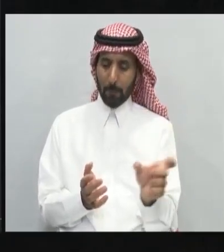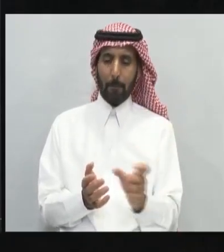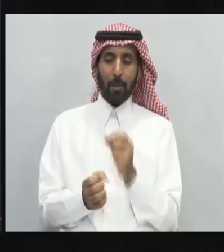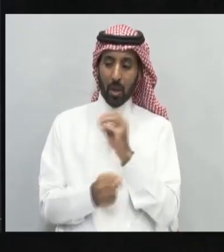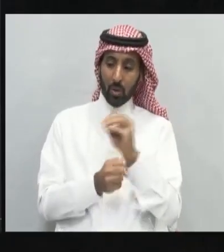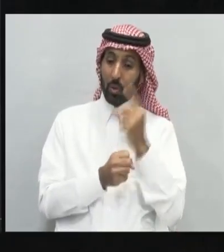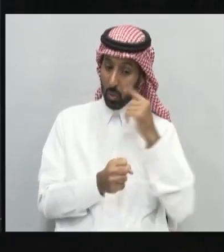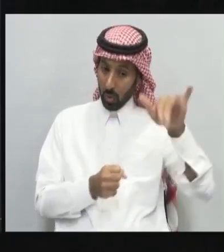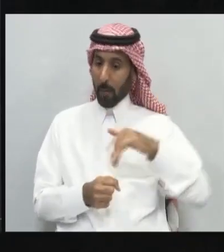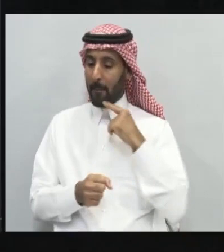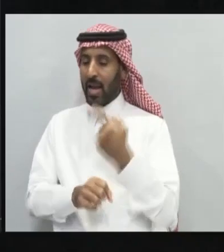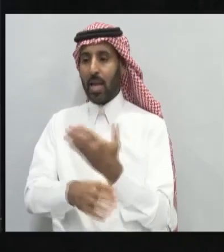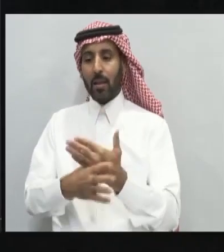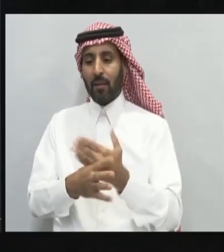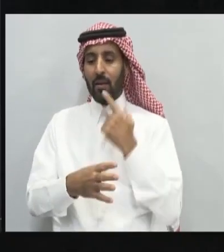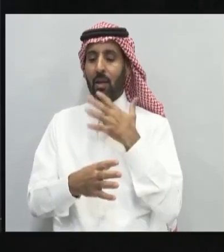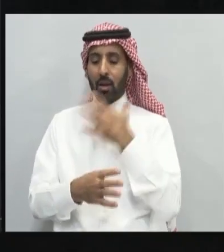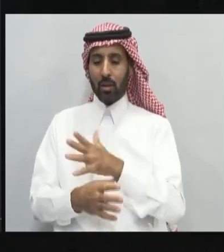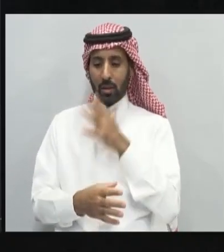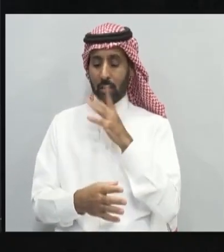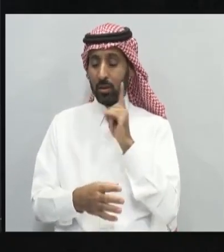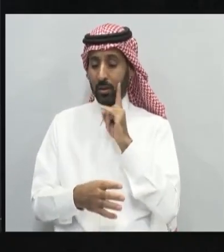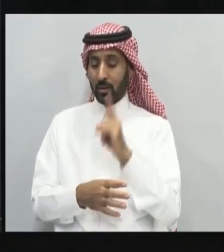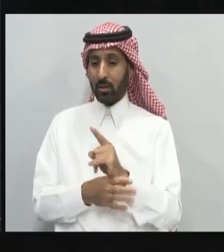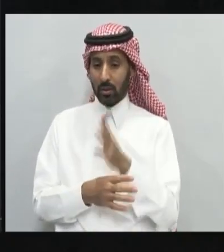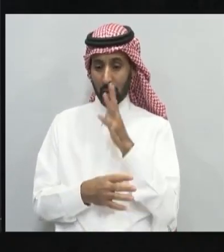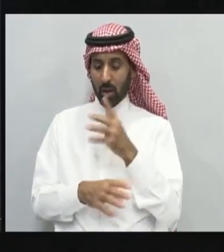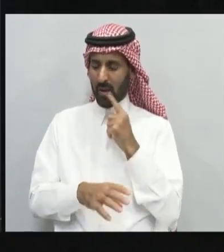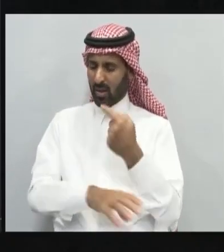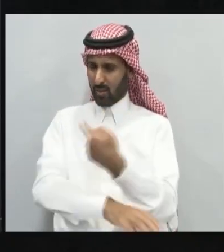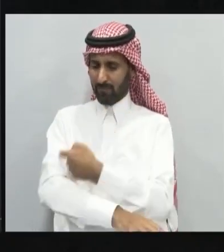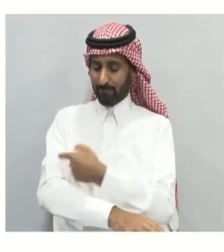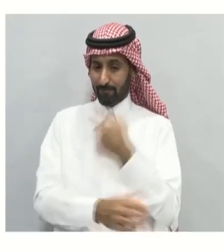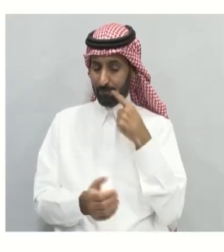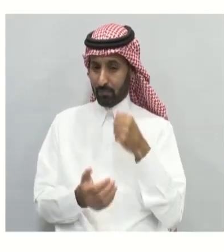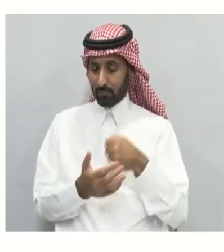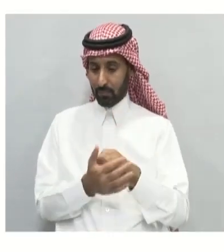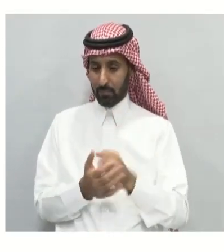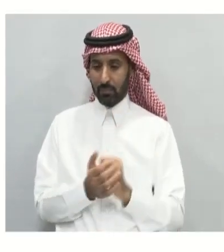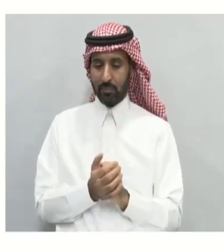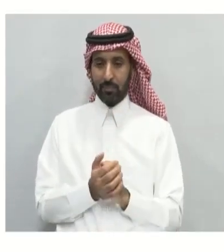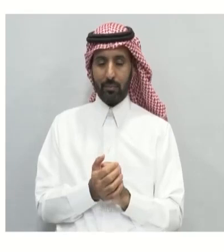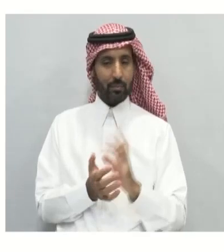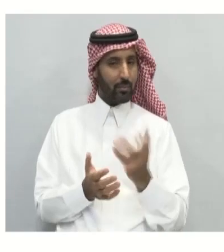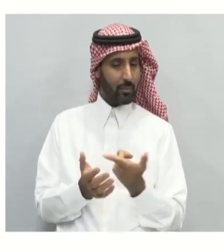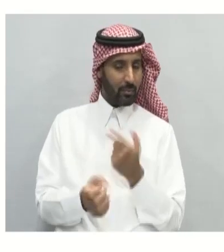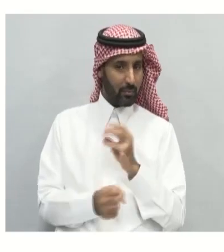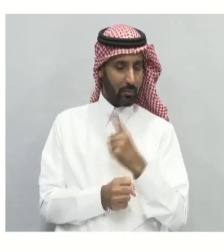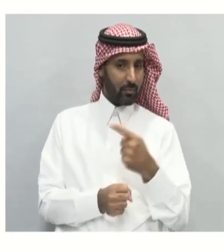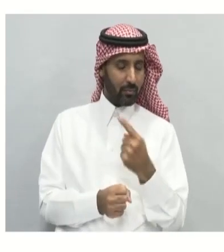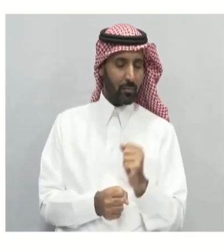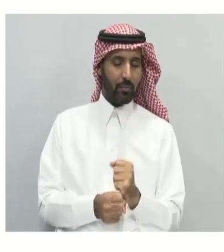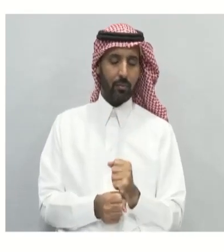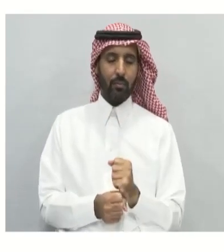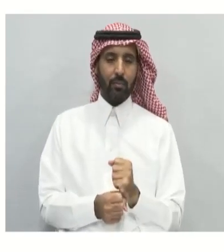want you to come because my father had a car accident. I don't want to bother you, but he insisted. What happened? Now we will speak about the